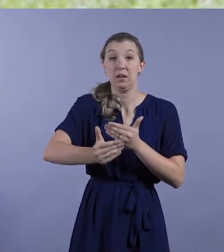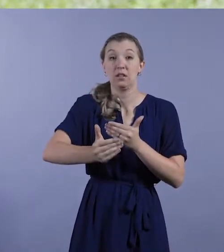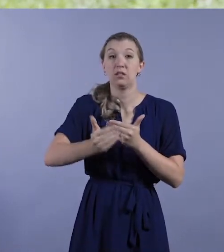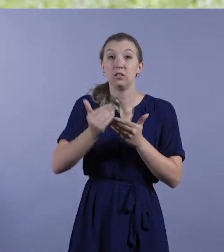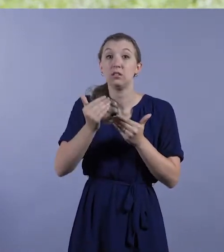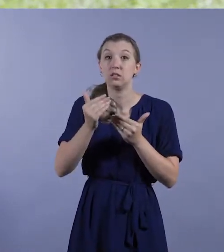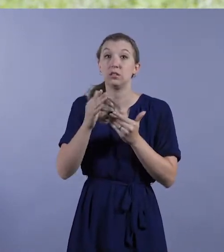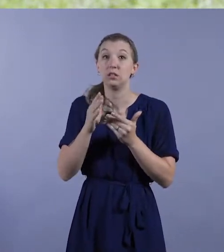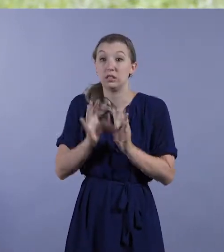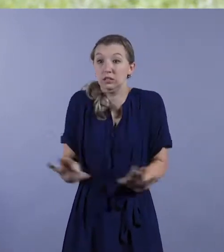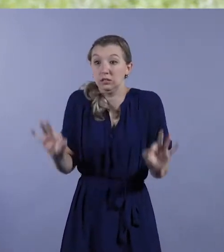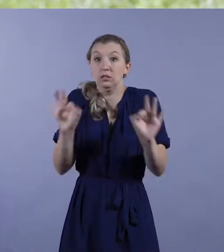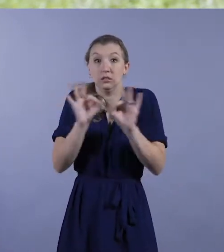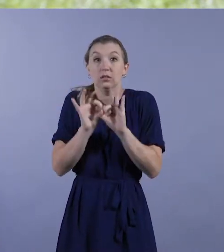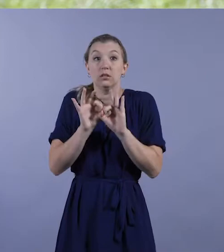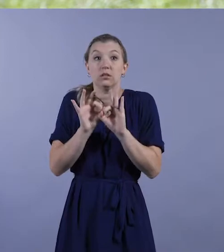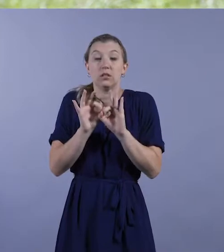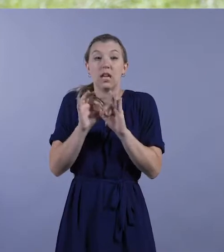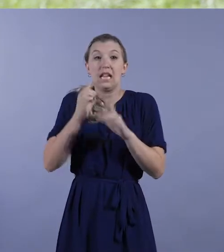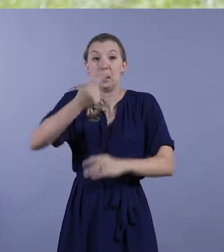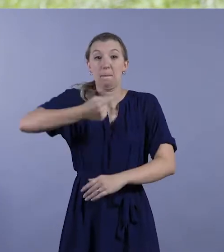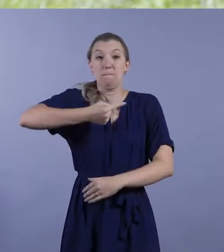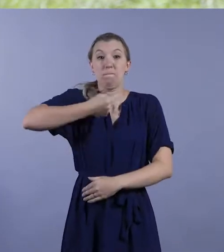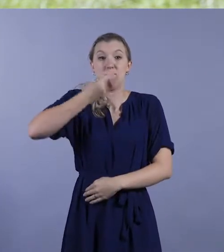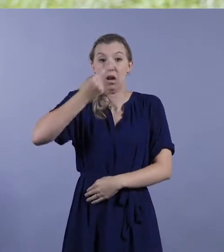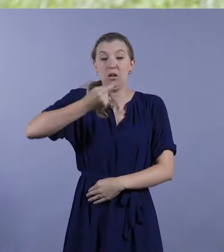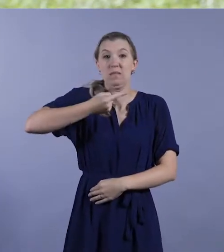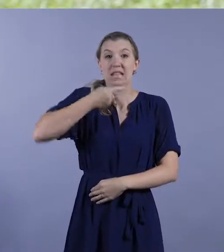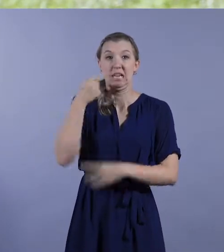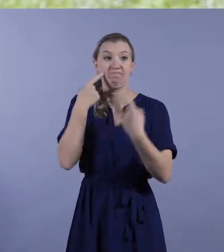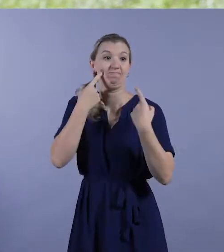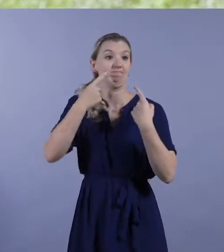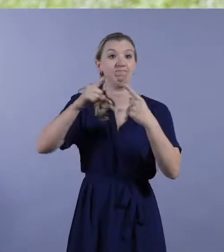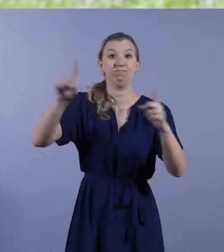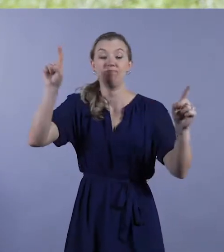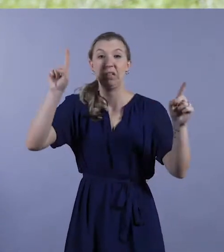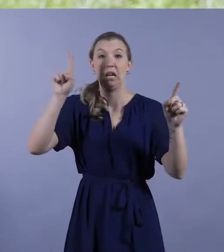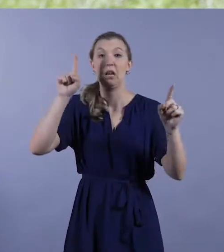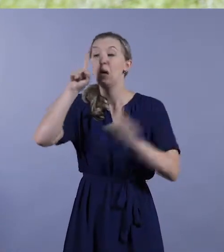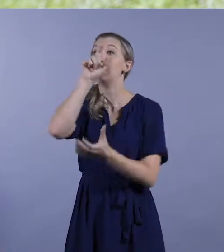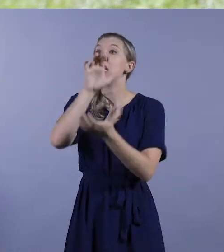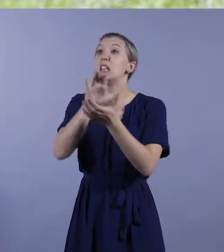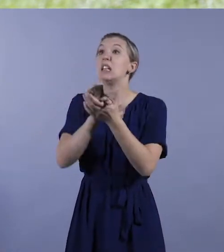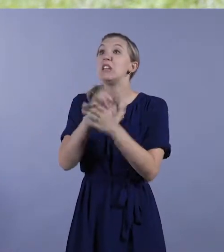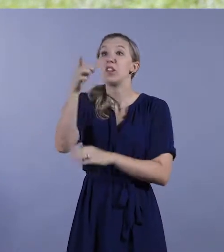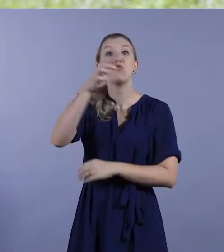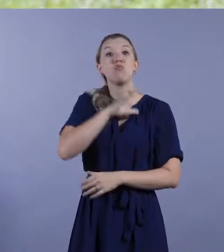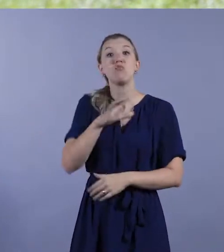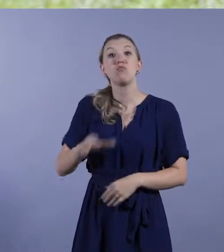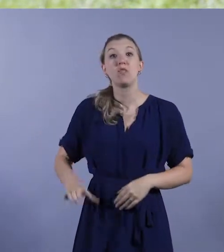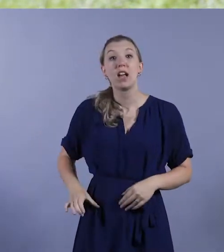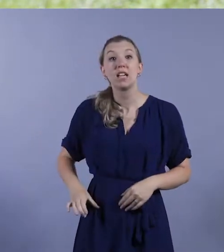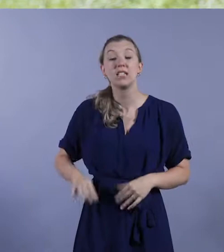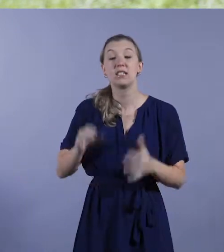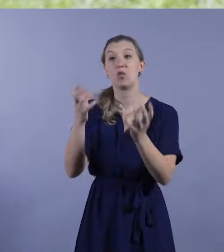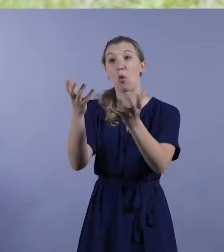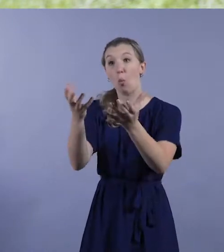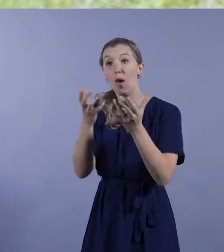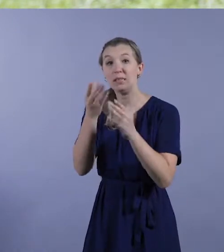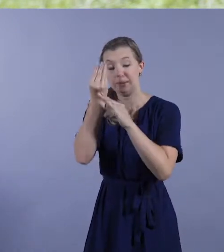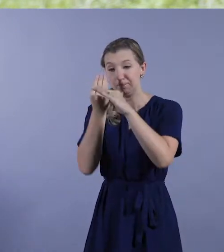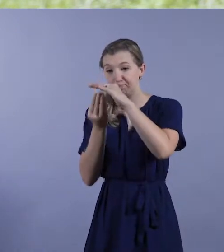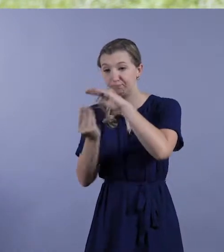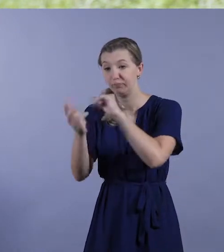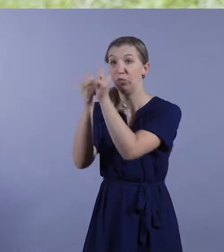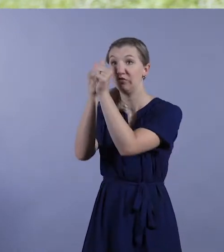something. It is a public declaration of my belief in Christ and my desire to be